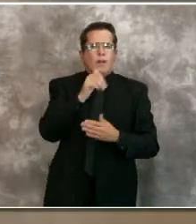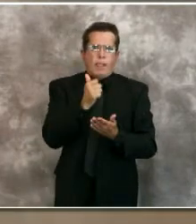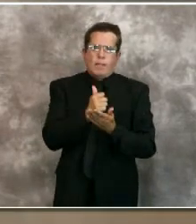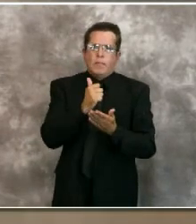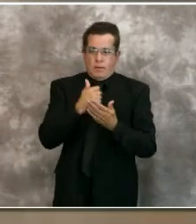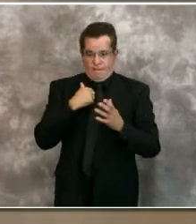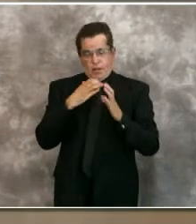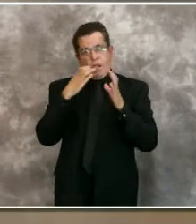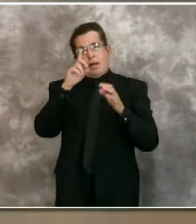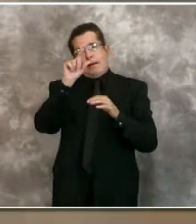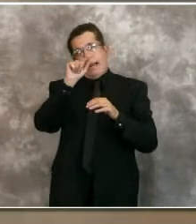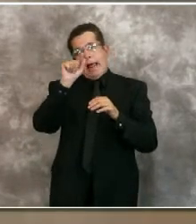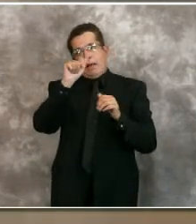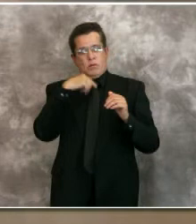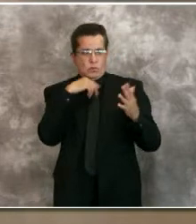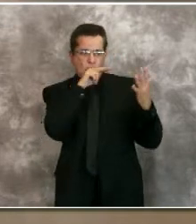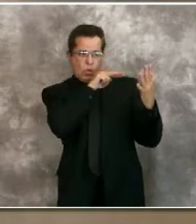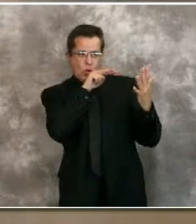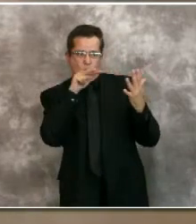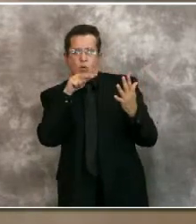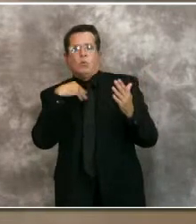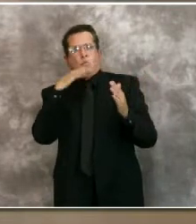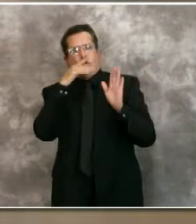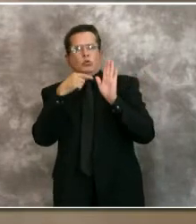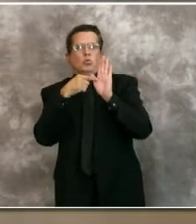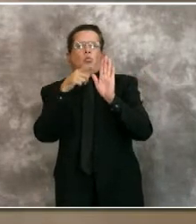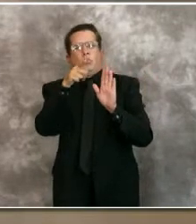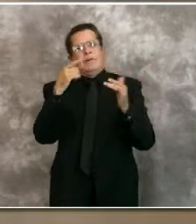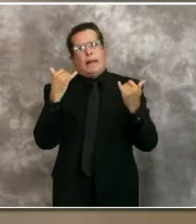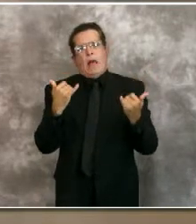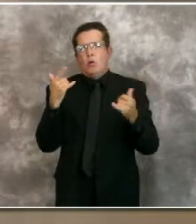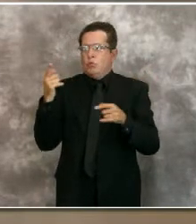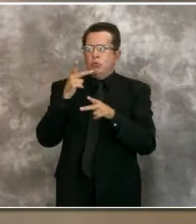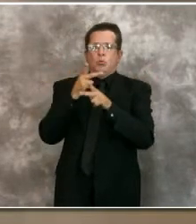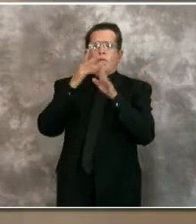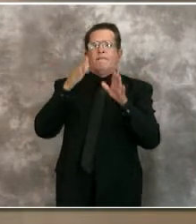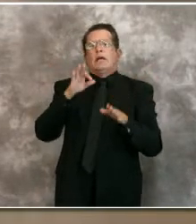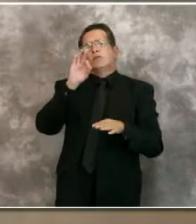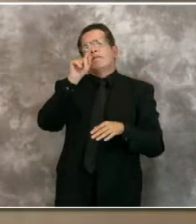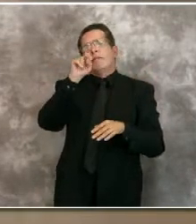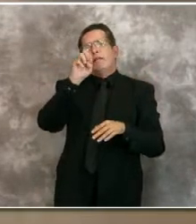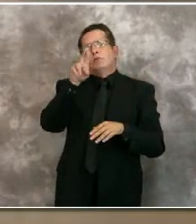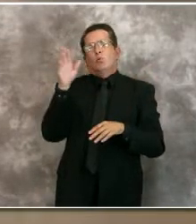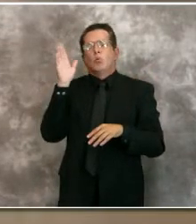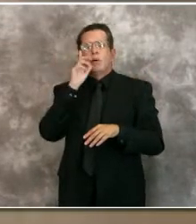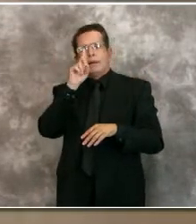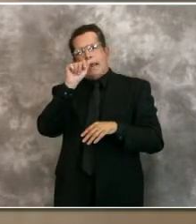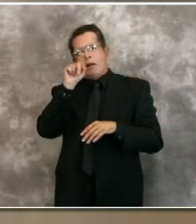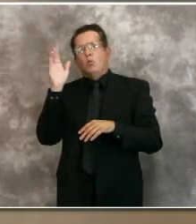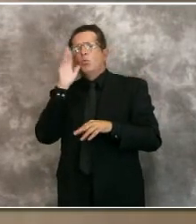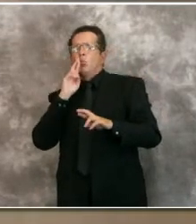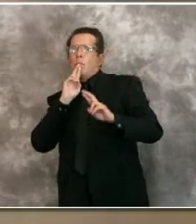data to go over, so let's go ahead and get started with Supervisor Fletcher and his data report.